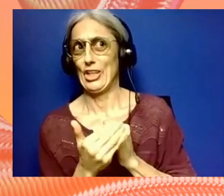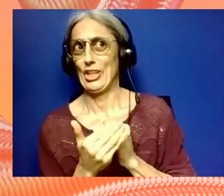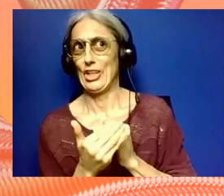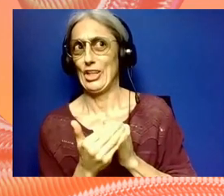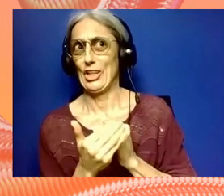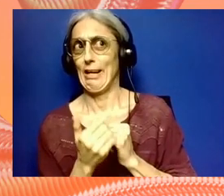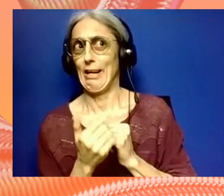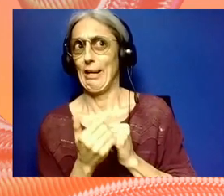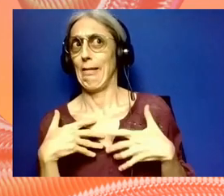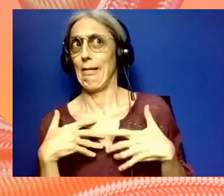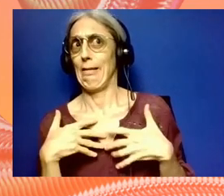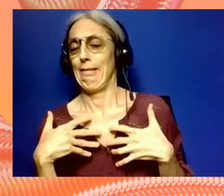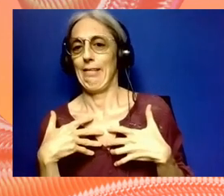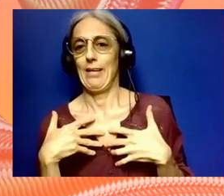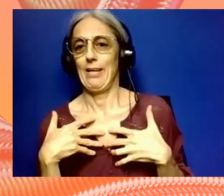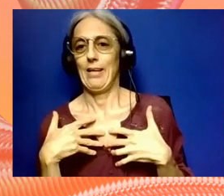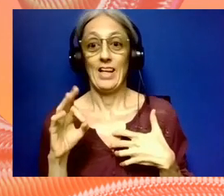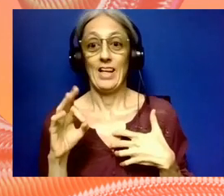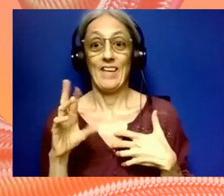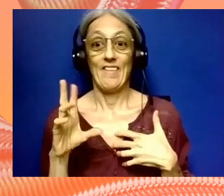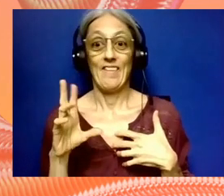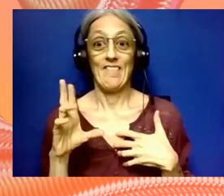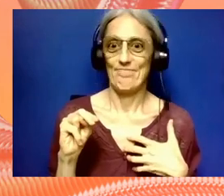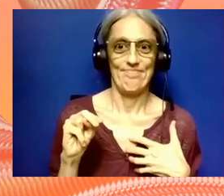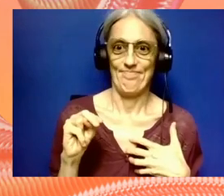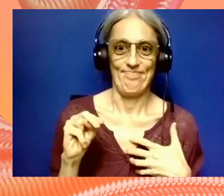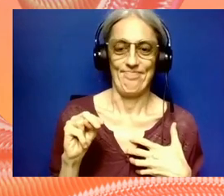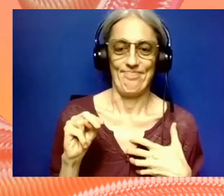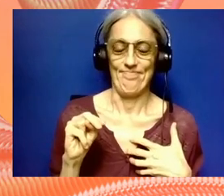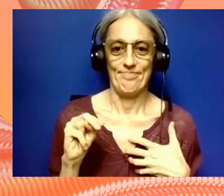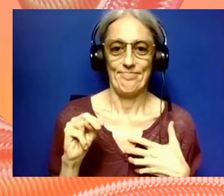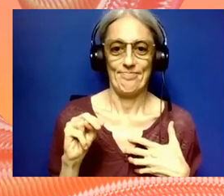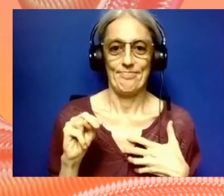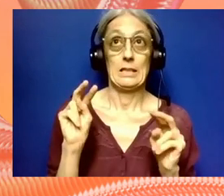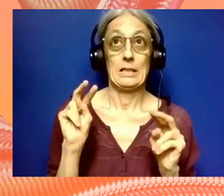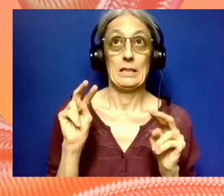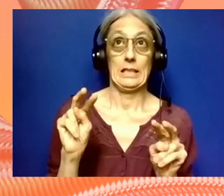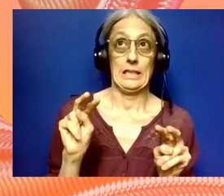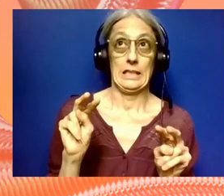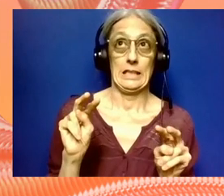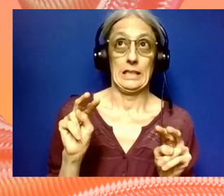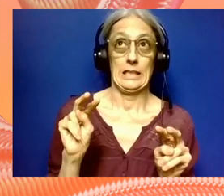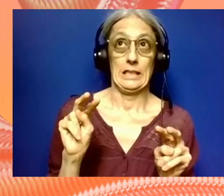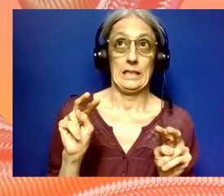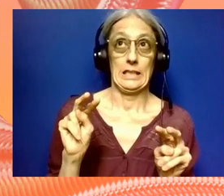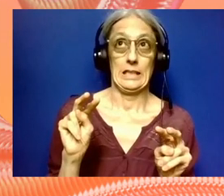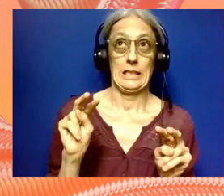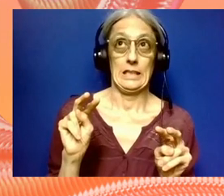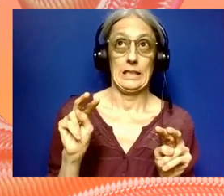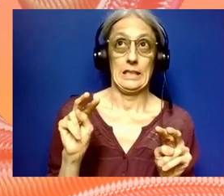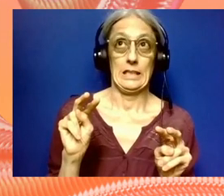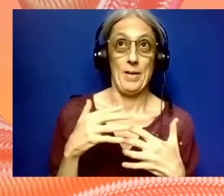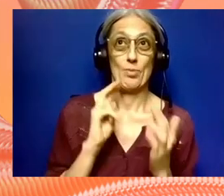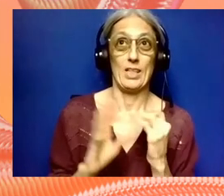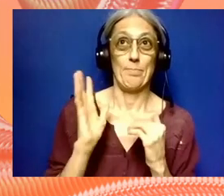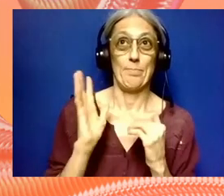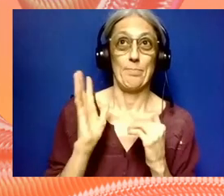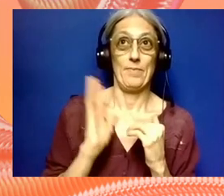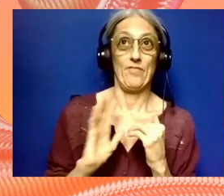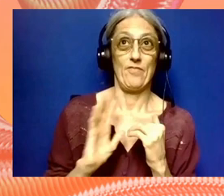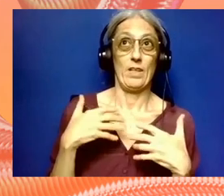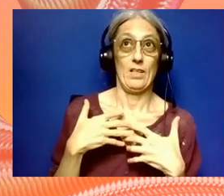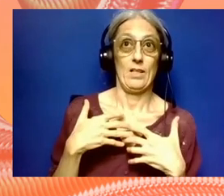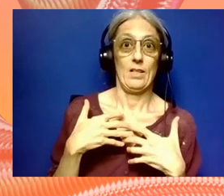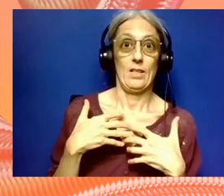fun is not the word I would use. And then to live through it and be like I didn't even think